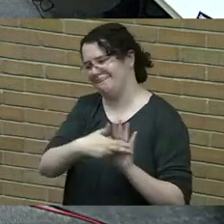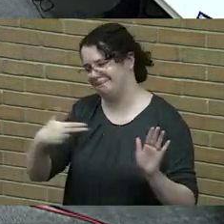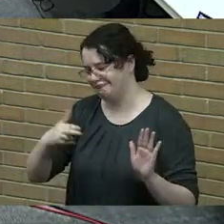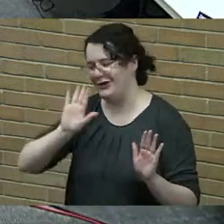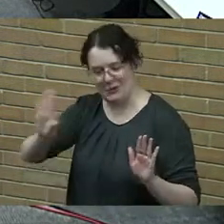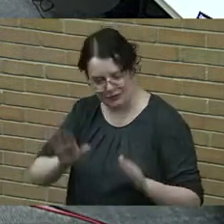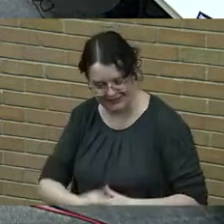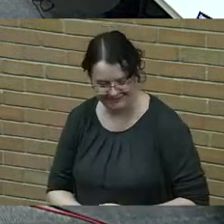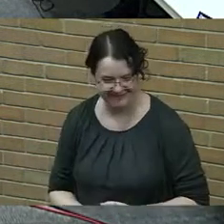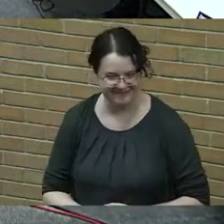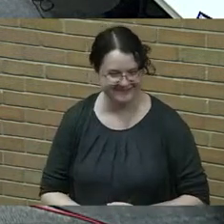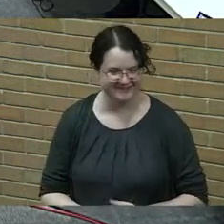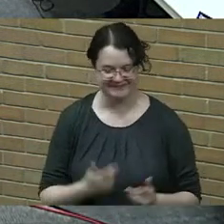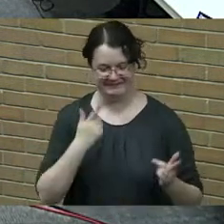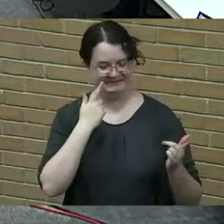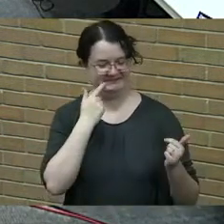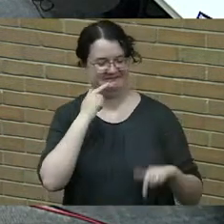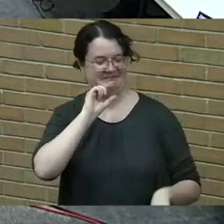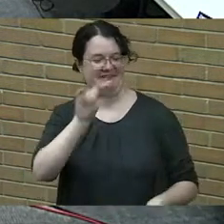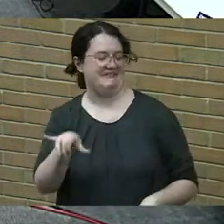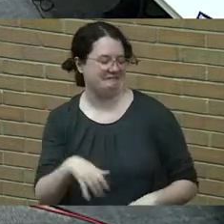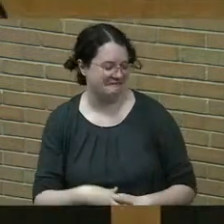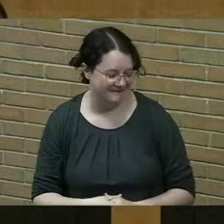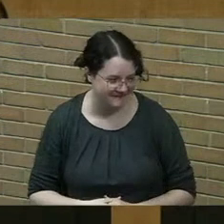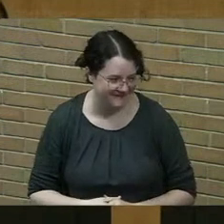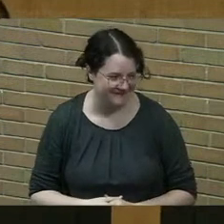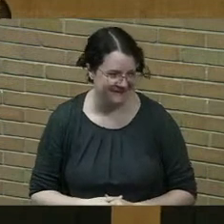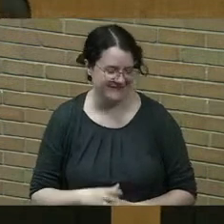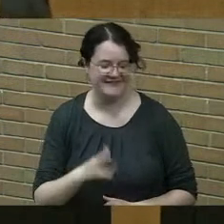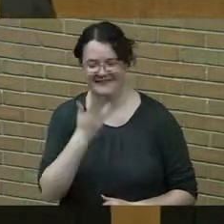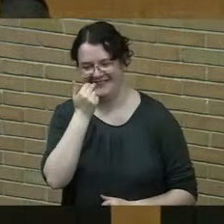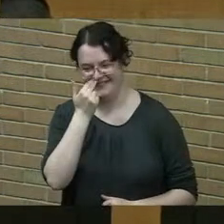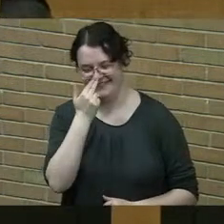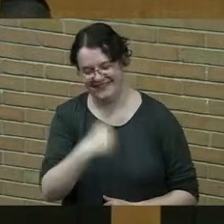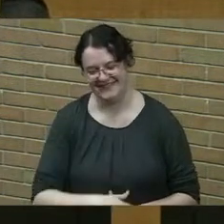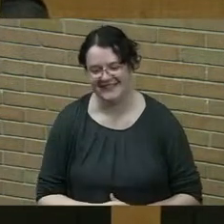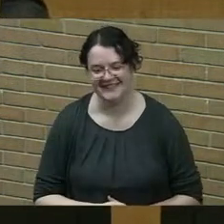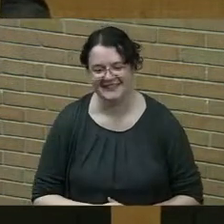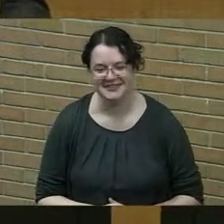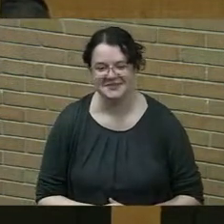Didn't take long. I love it. Hot properties.